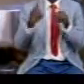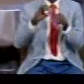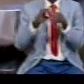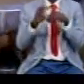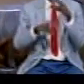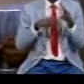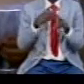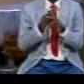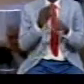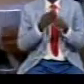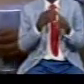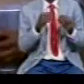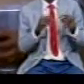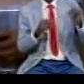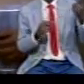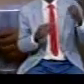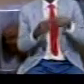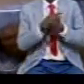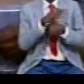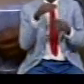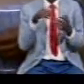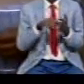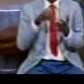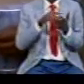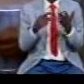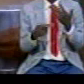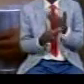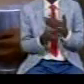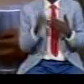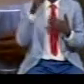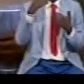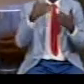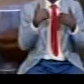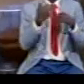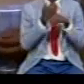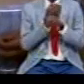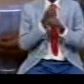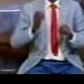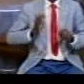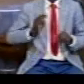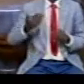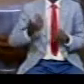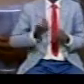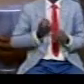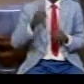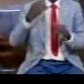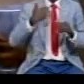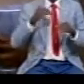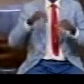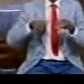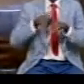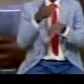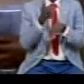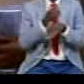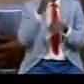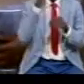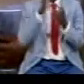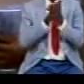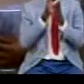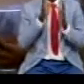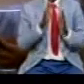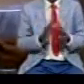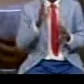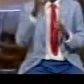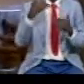from day one of this celebration, you have saved souls, you have established believers, you have